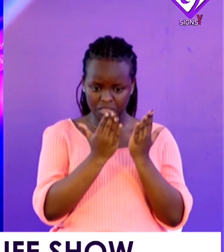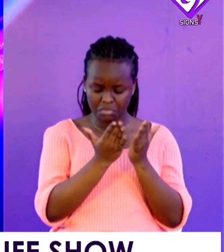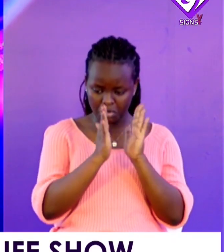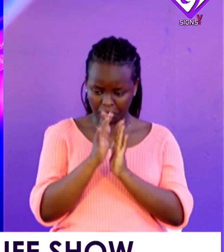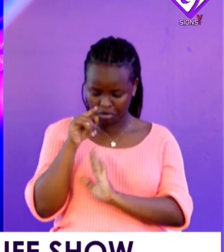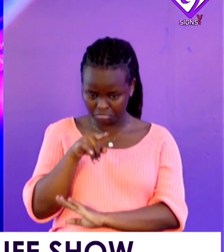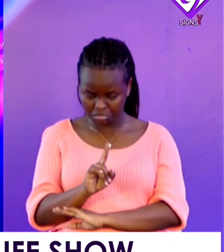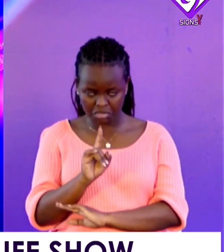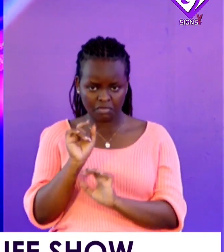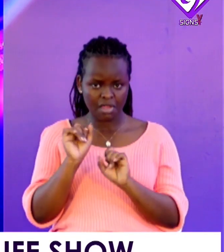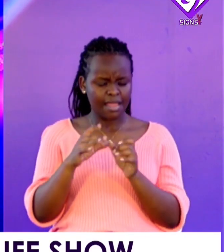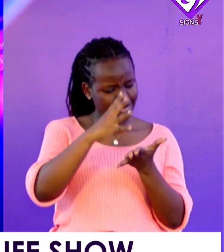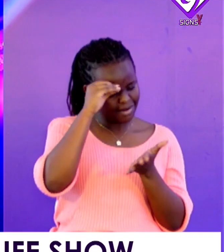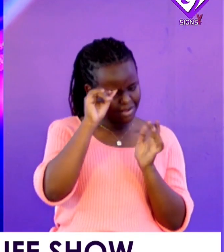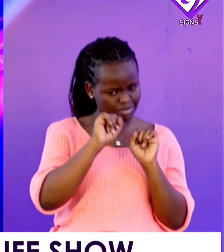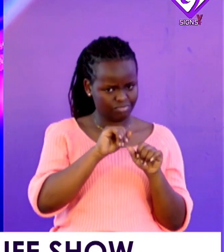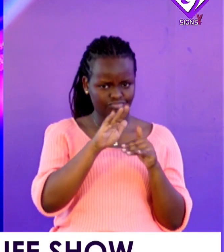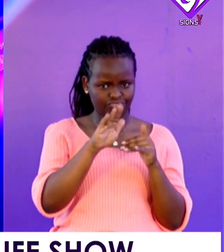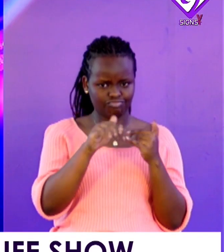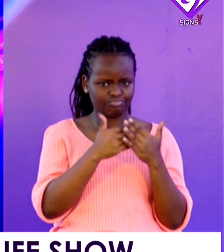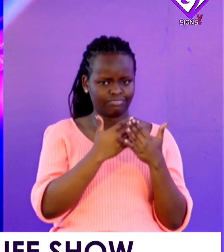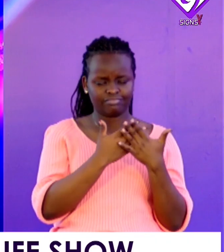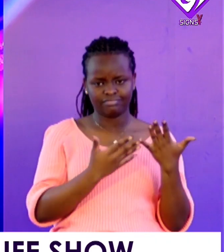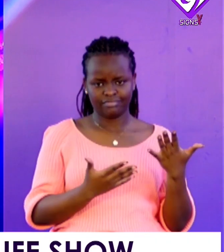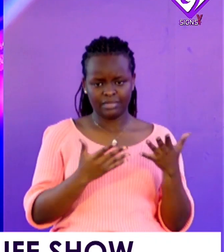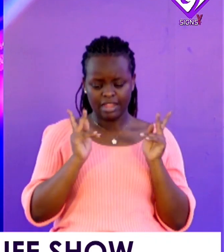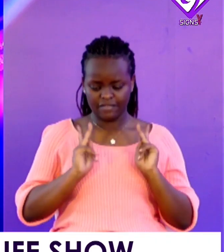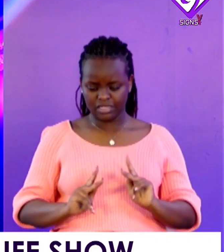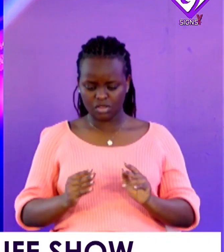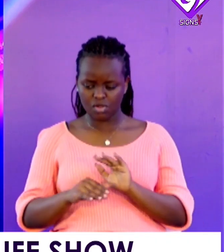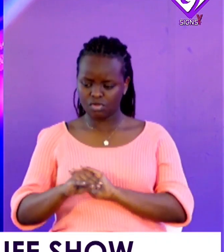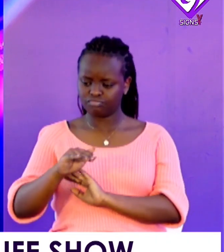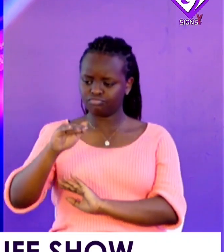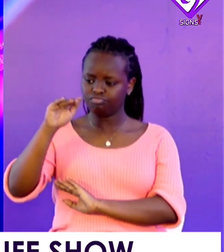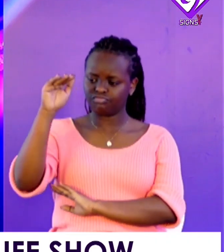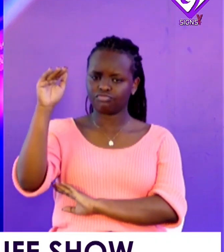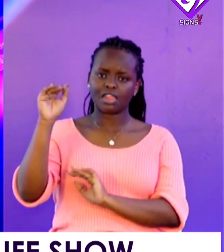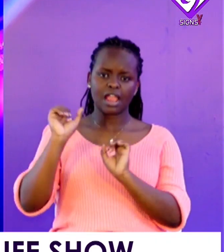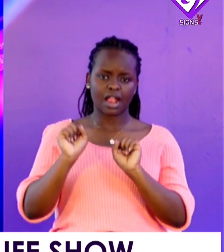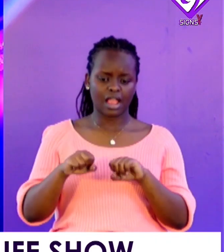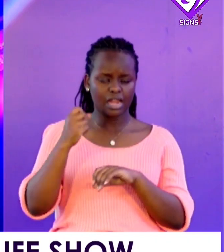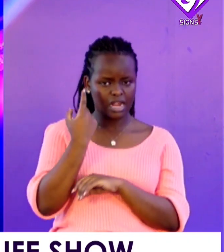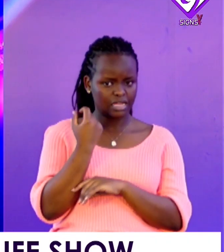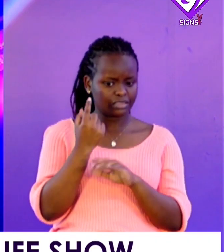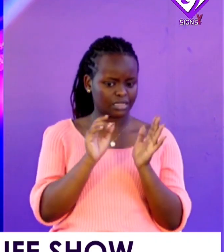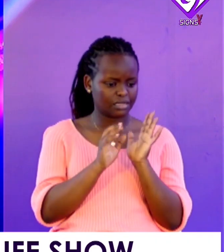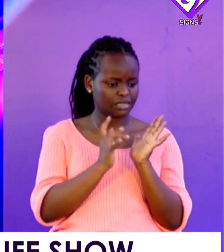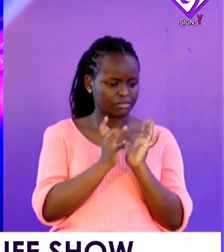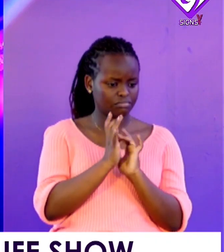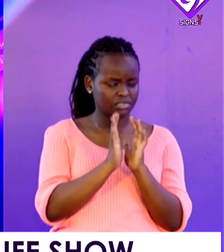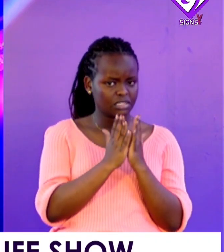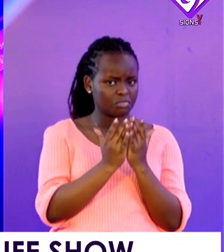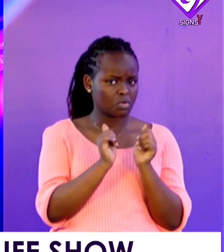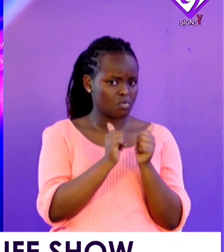yourself, just like the physical growth. You're able to understand the Bible more. You are able to be